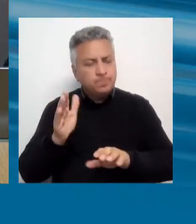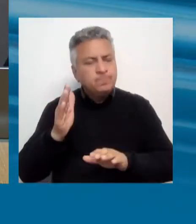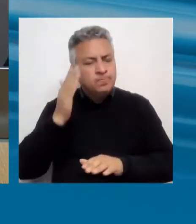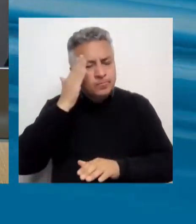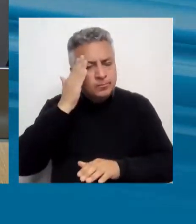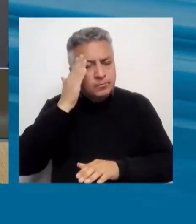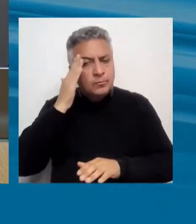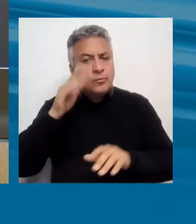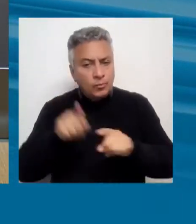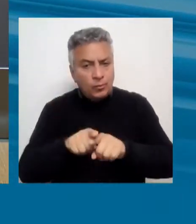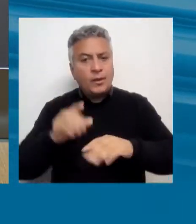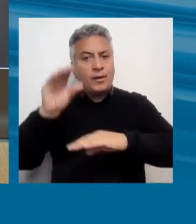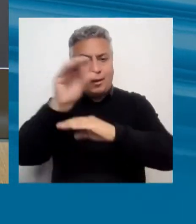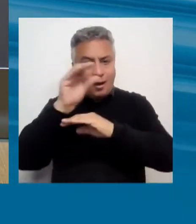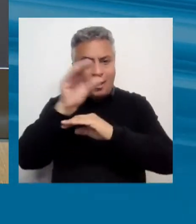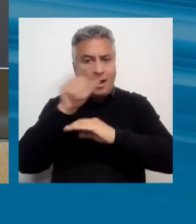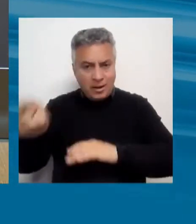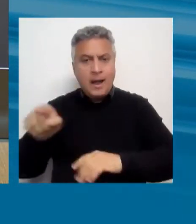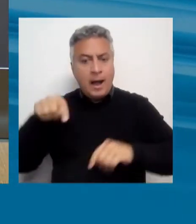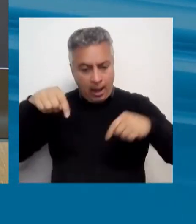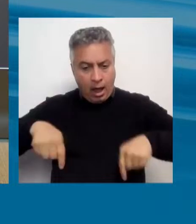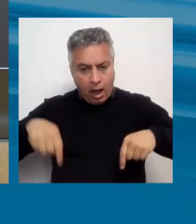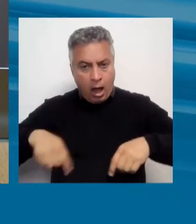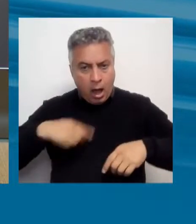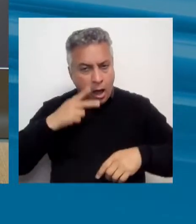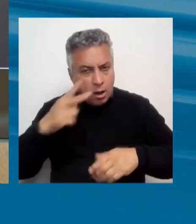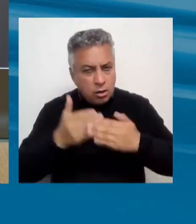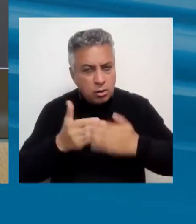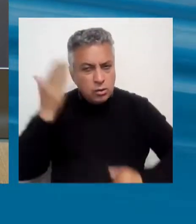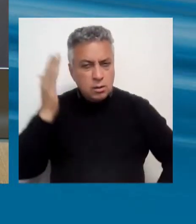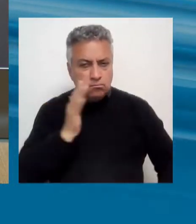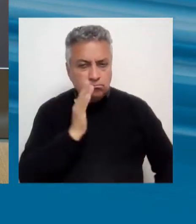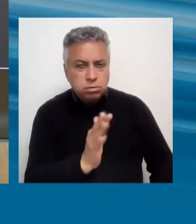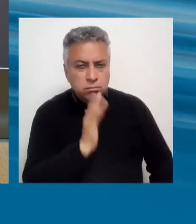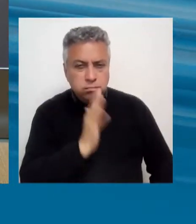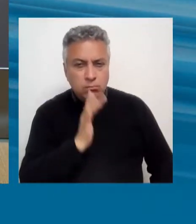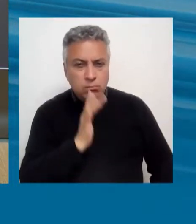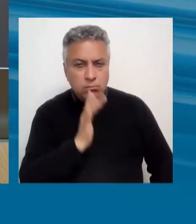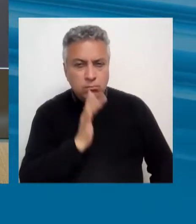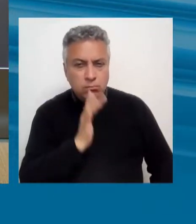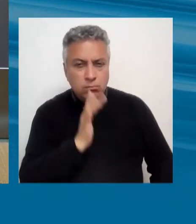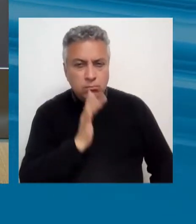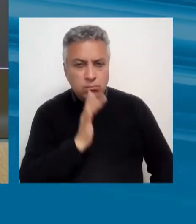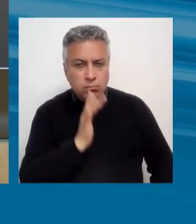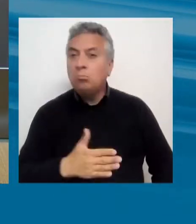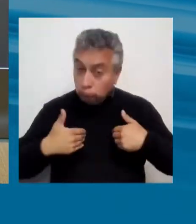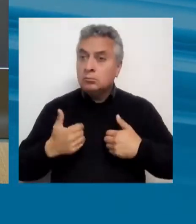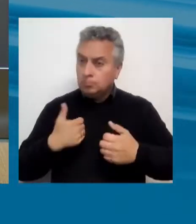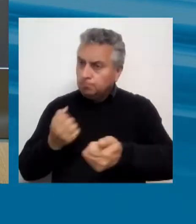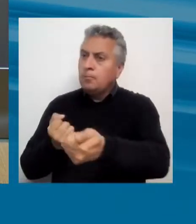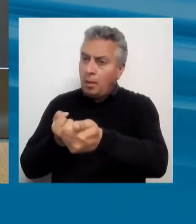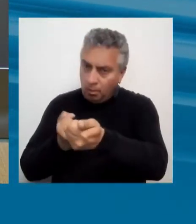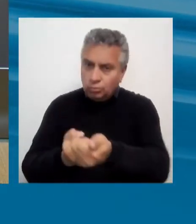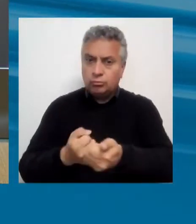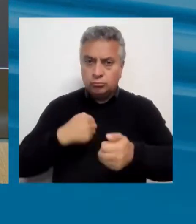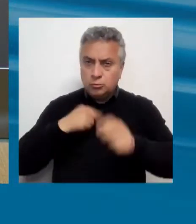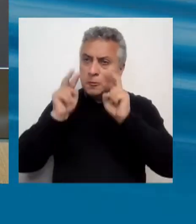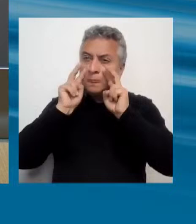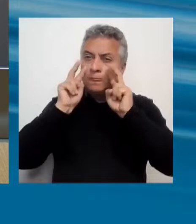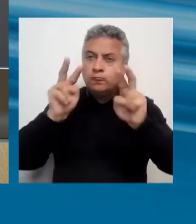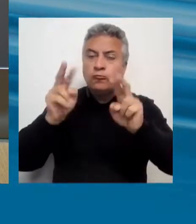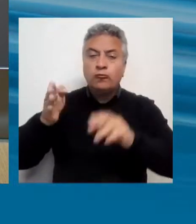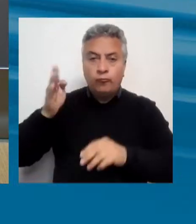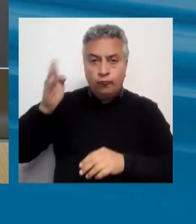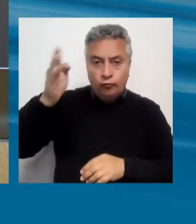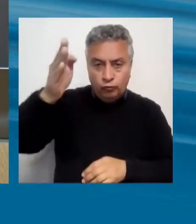as it speaks to how we see our own future going forward. In relation to some of the things that I think are successful